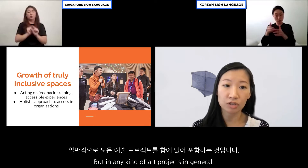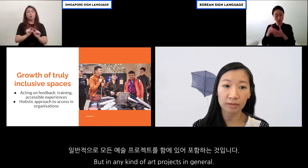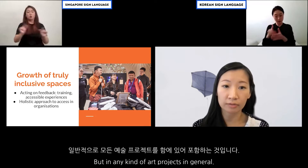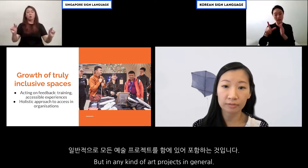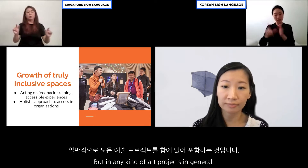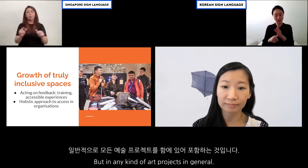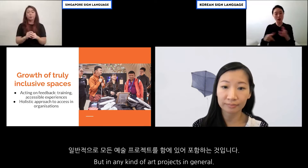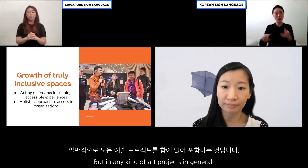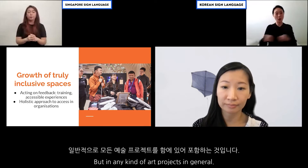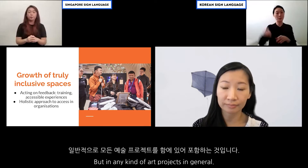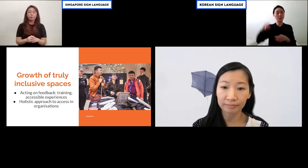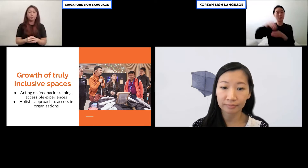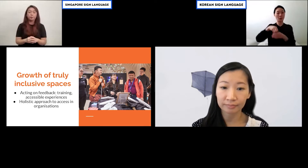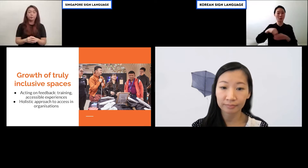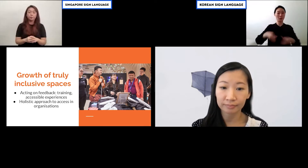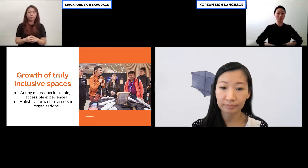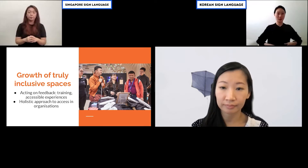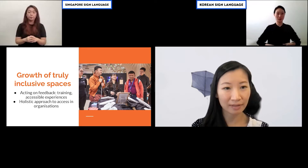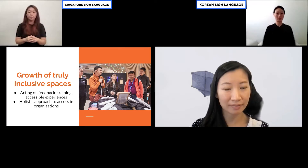project in general.